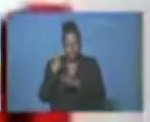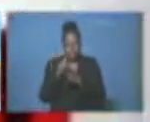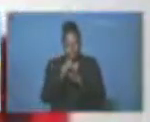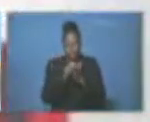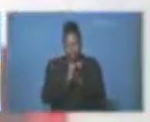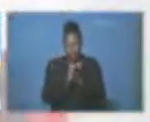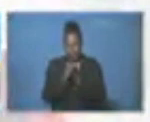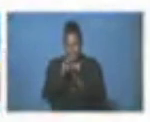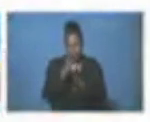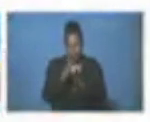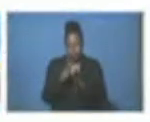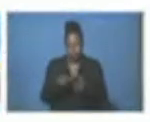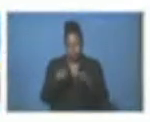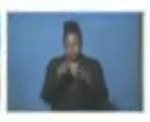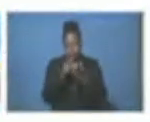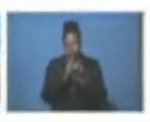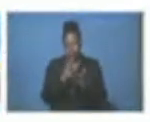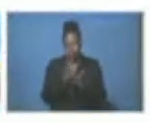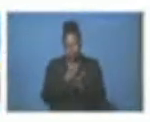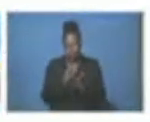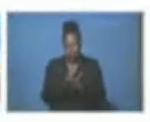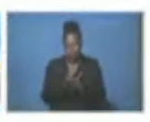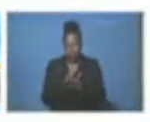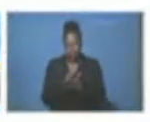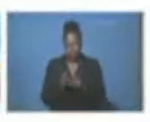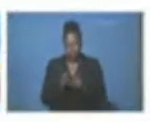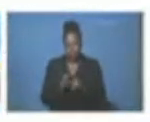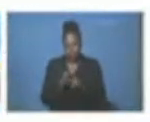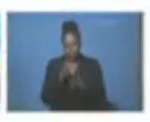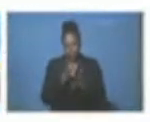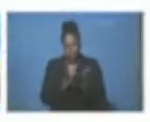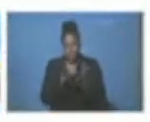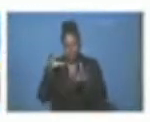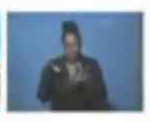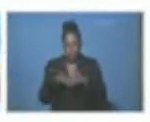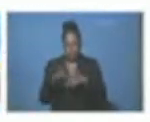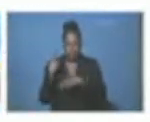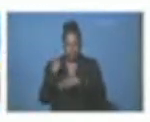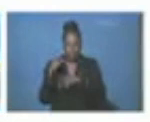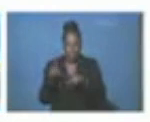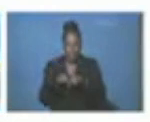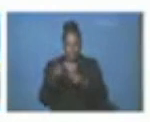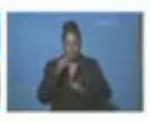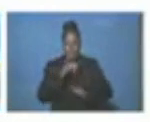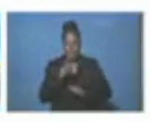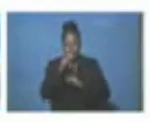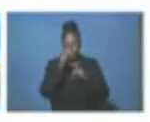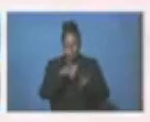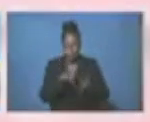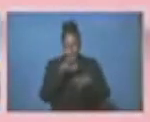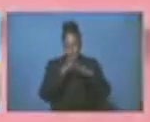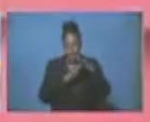has been released for consultation, is intended to criminalize marital rape and would define marital rape as the act of any person not